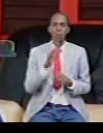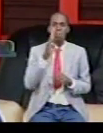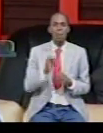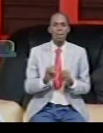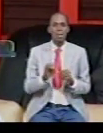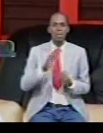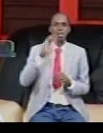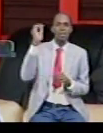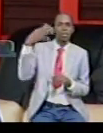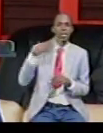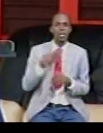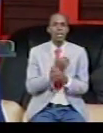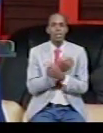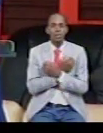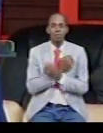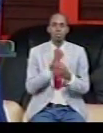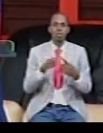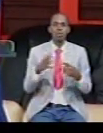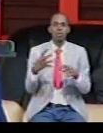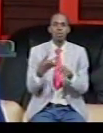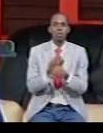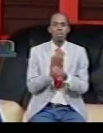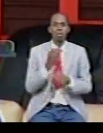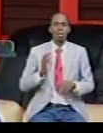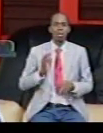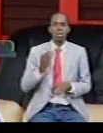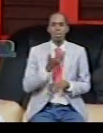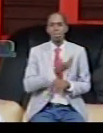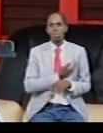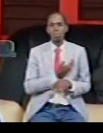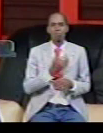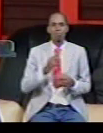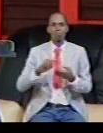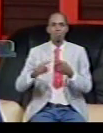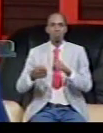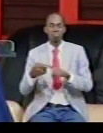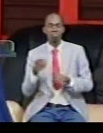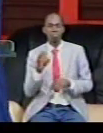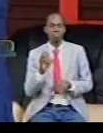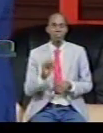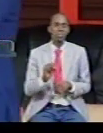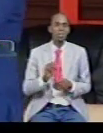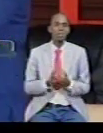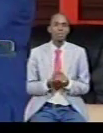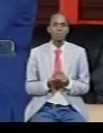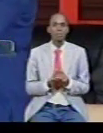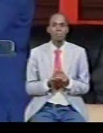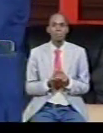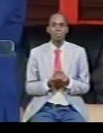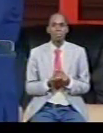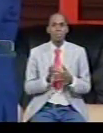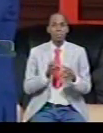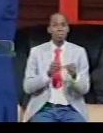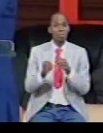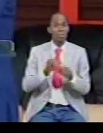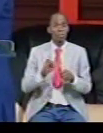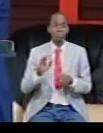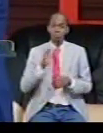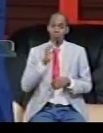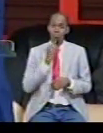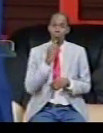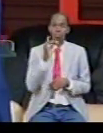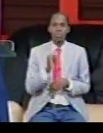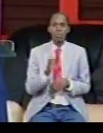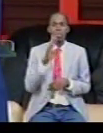to win our companions. Contending earnestly